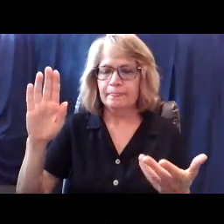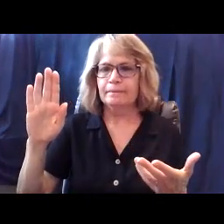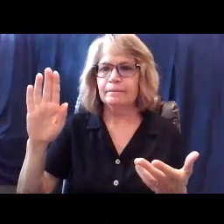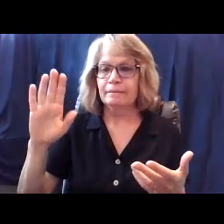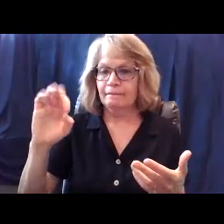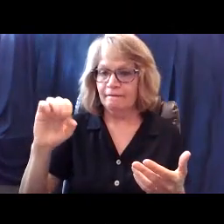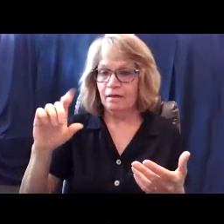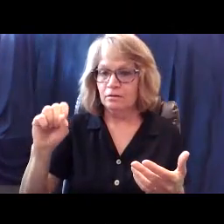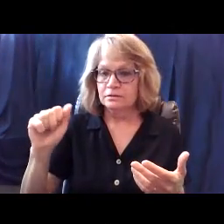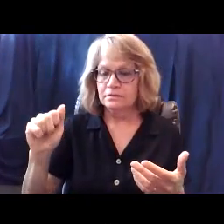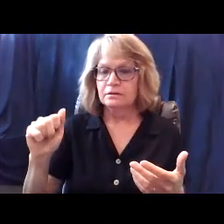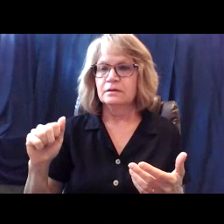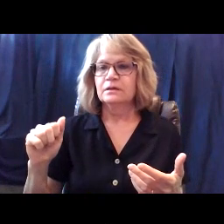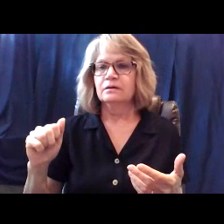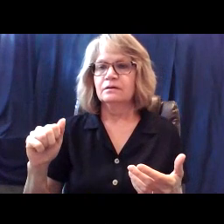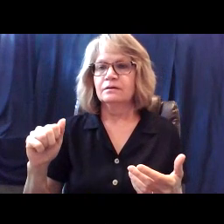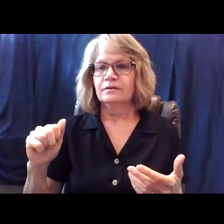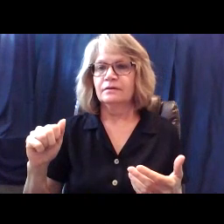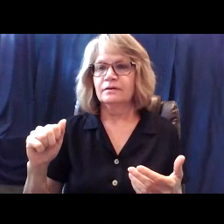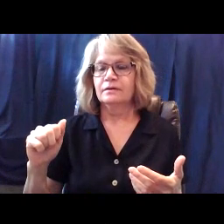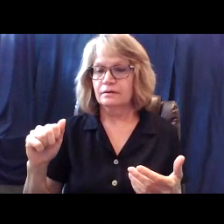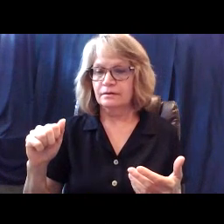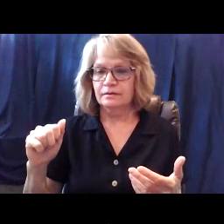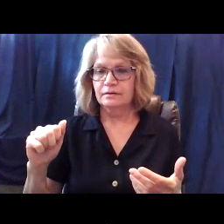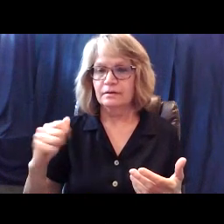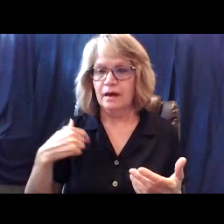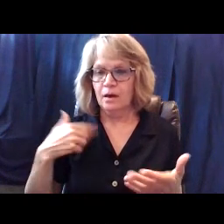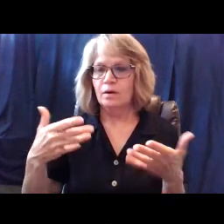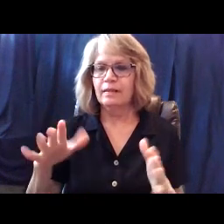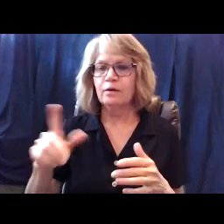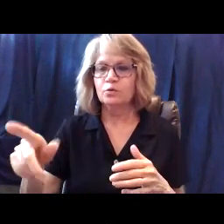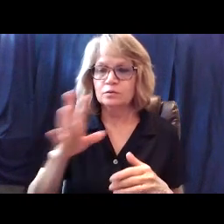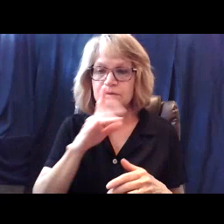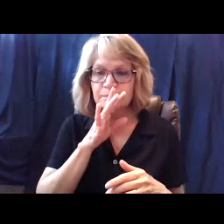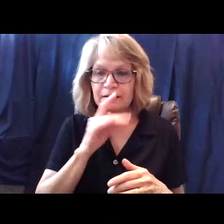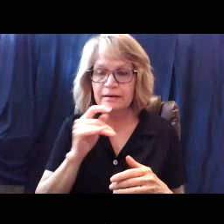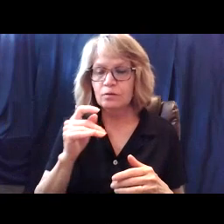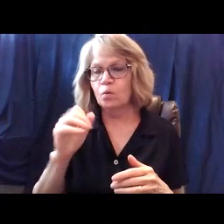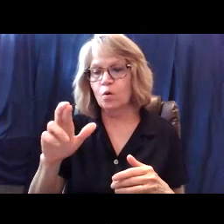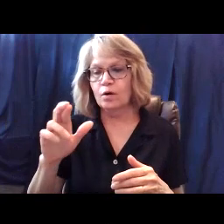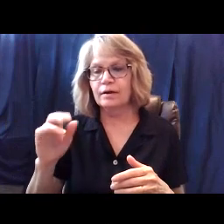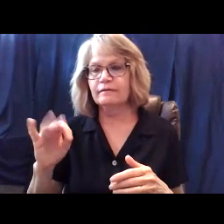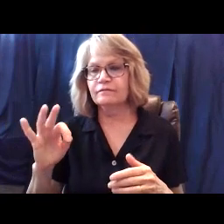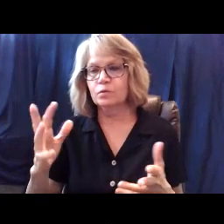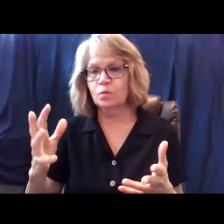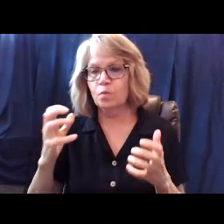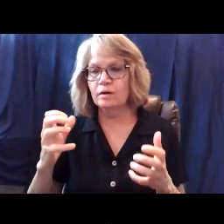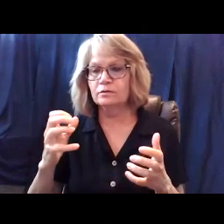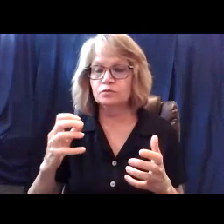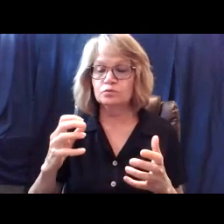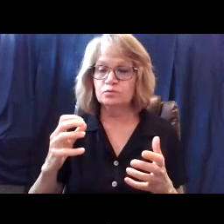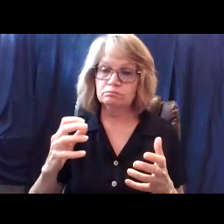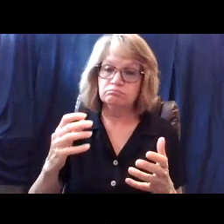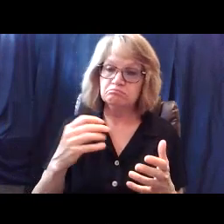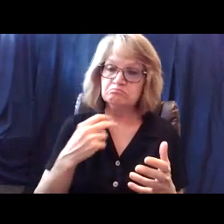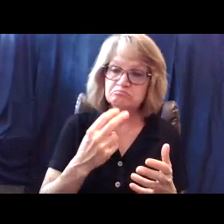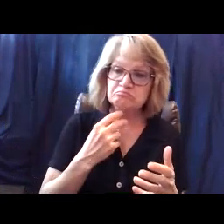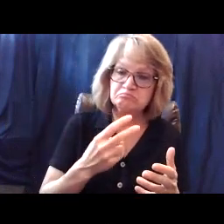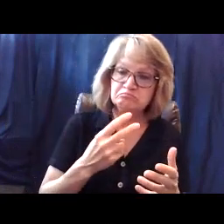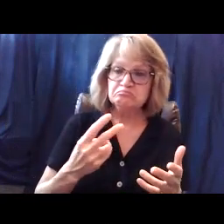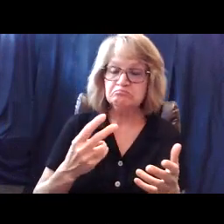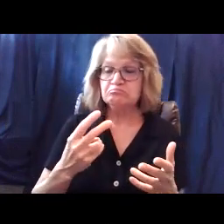Elsa, I'm going to allow you to speak if you want to enter, if you want to voice any protected classes,